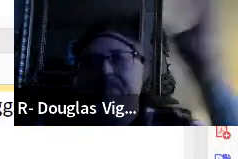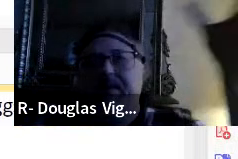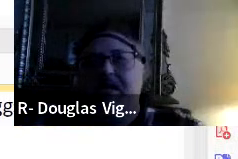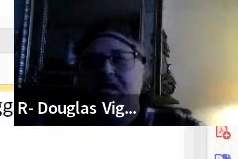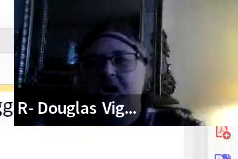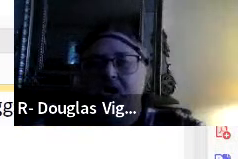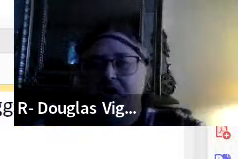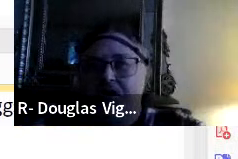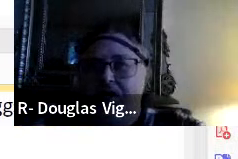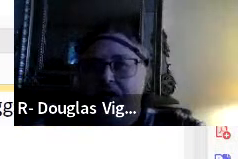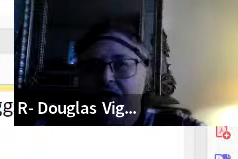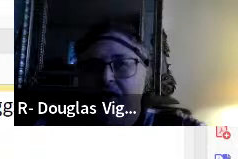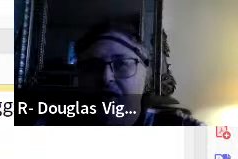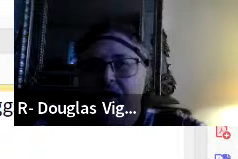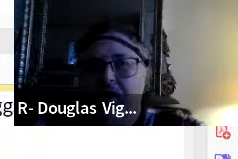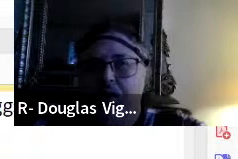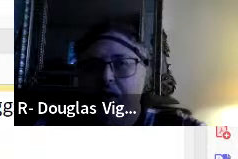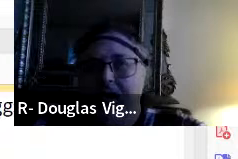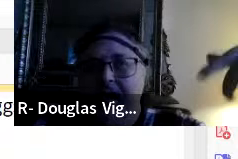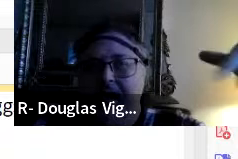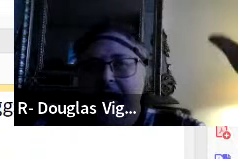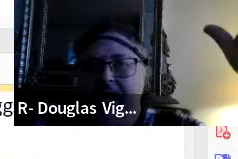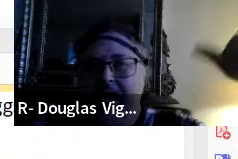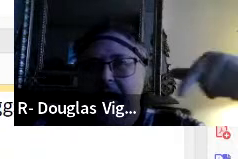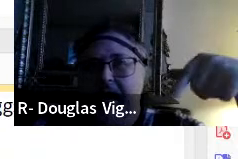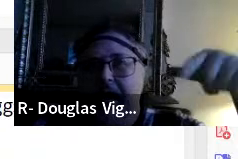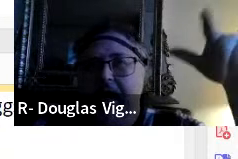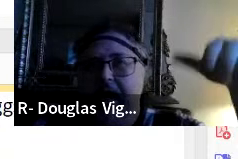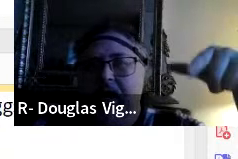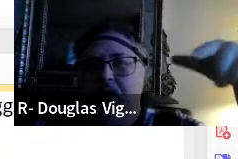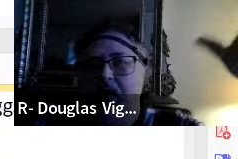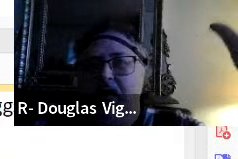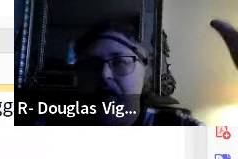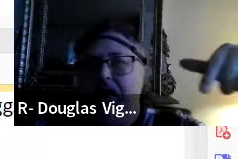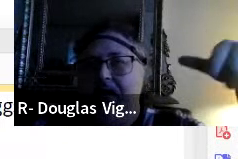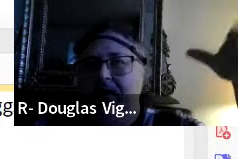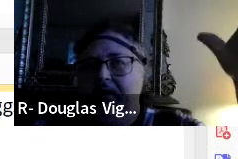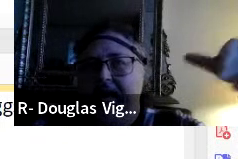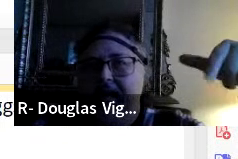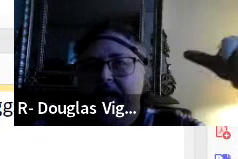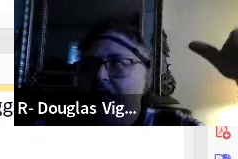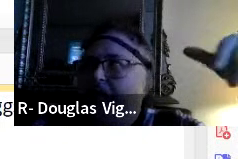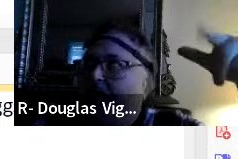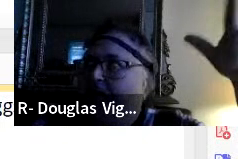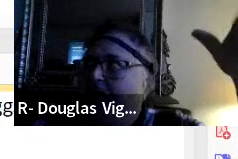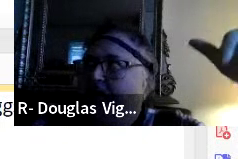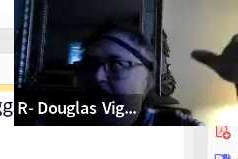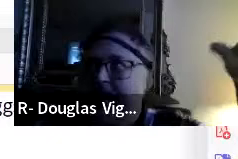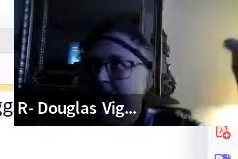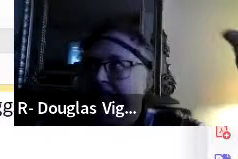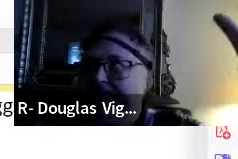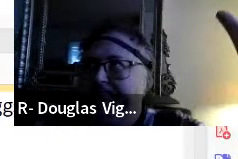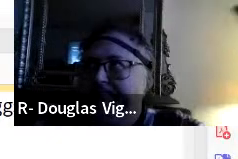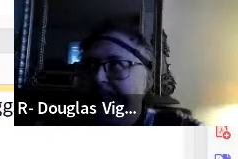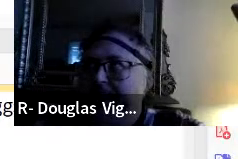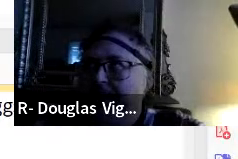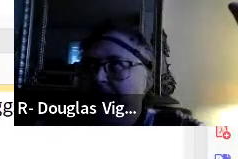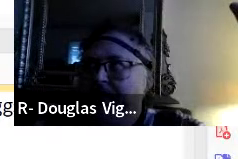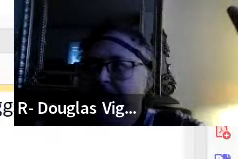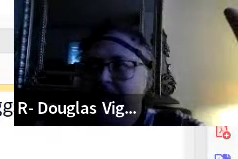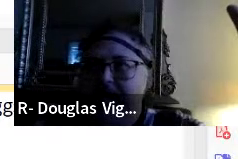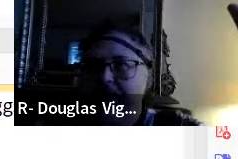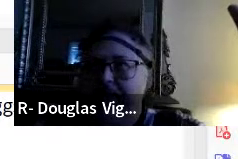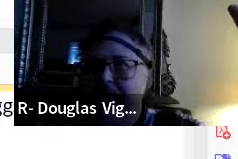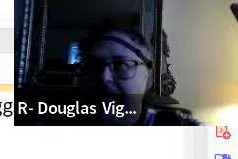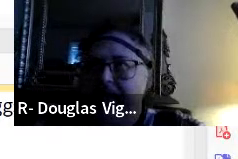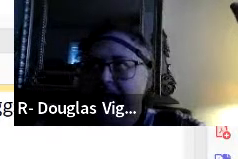avenue from the Charter Way, where what is it, by, I don't